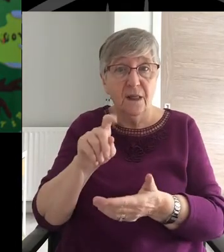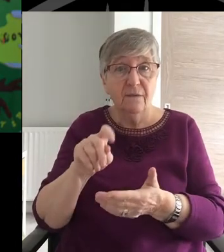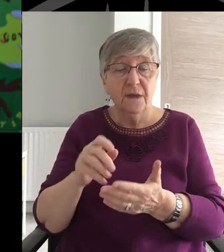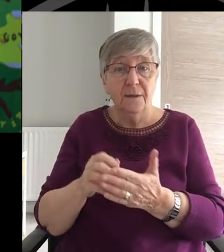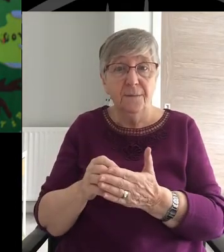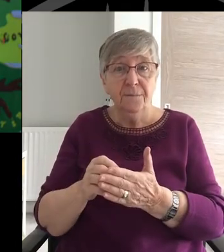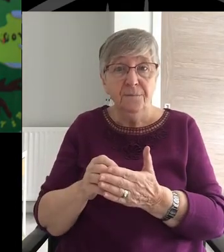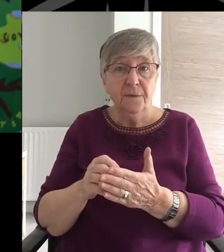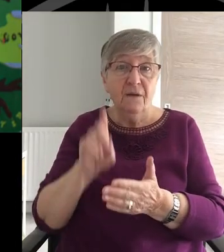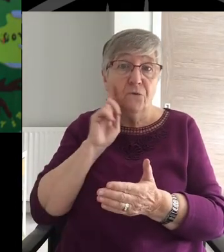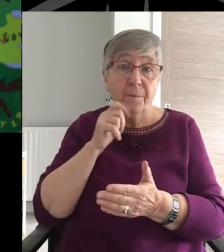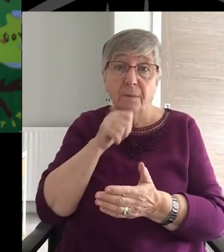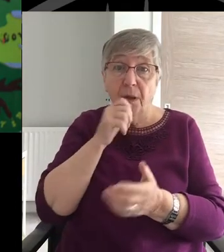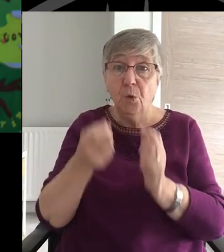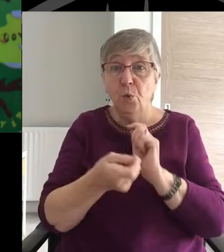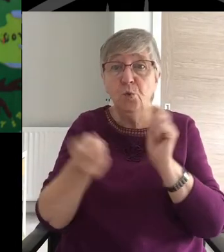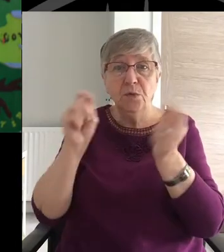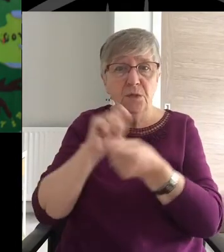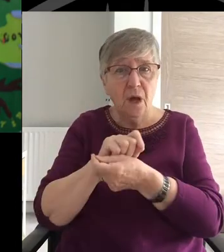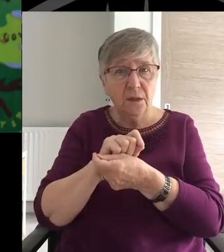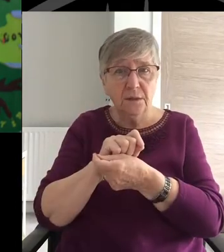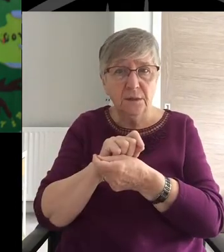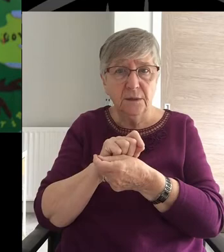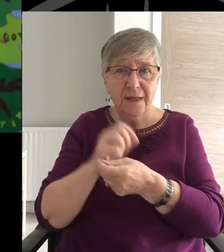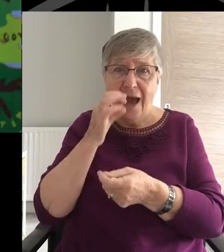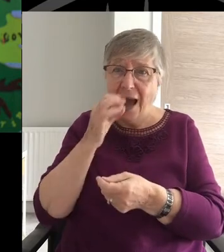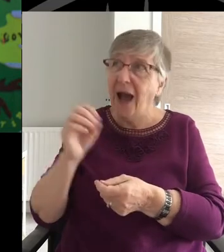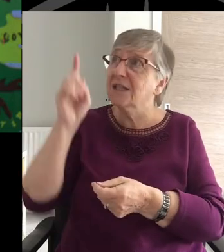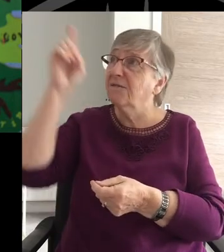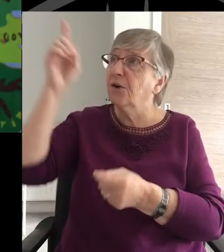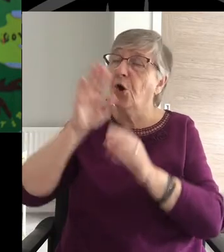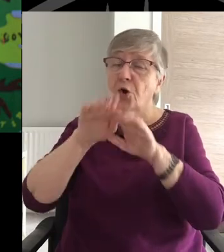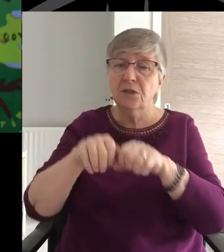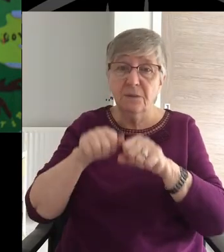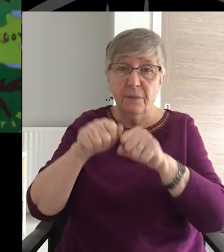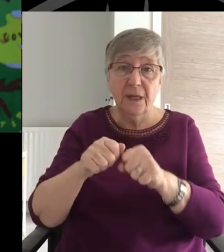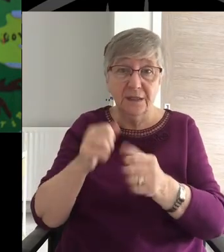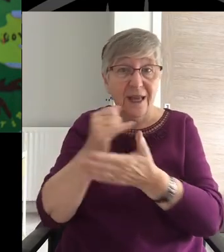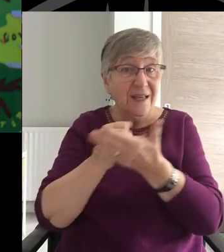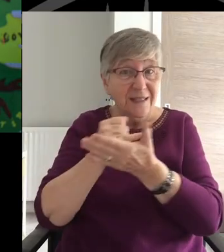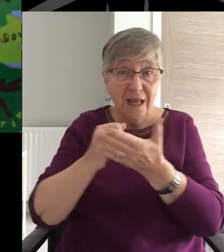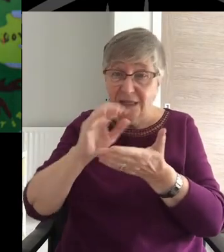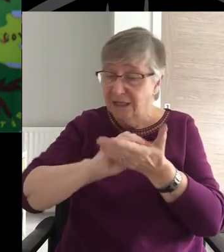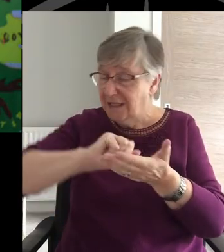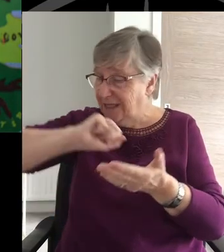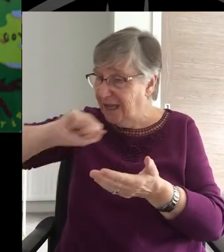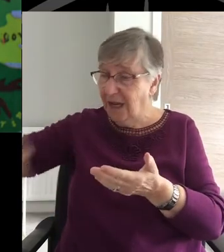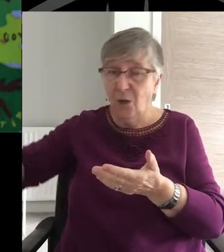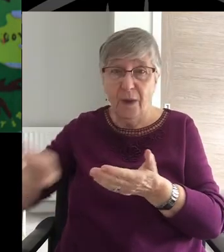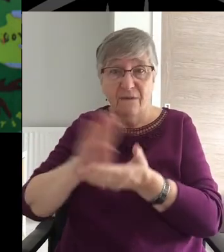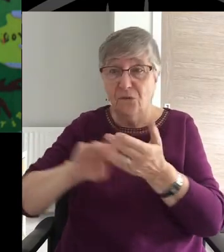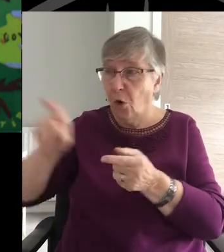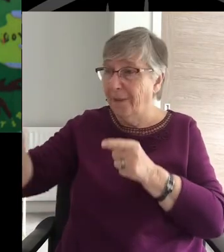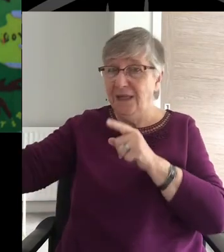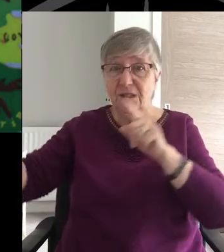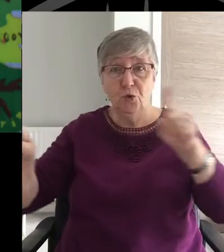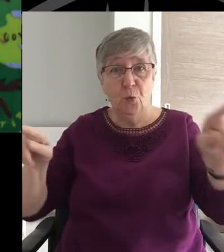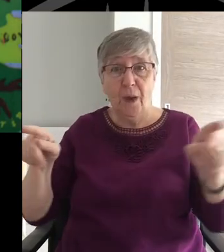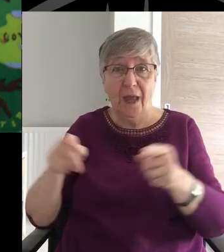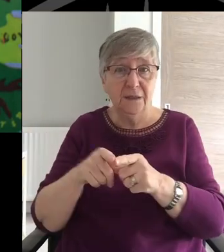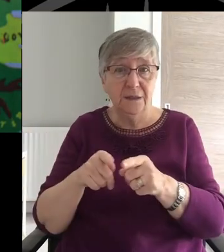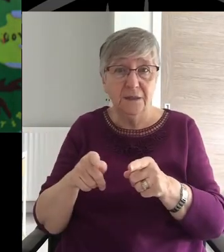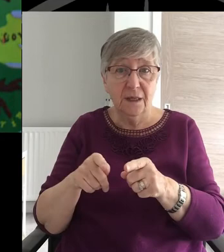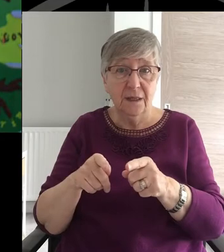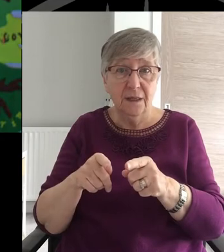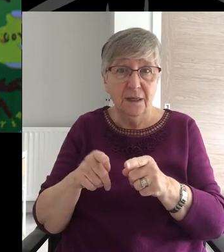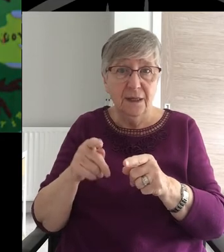For those who turn and throw themselves on the mercy of God, our sins are removed as far as the east from the west, Psalm 103. Our